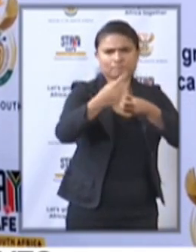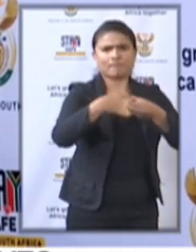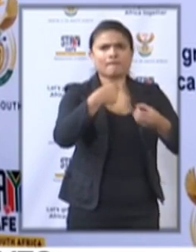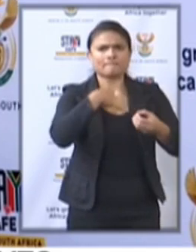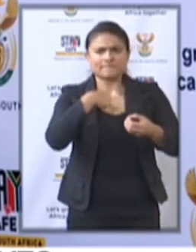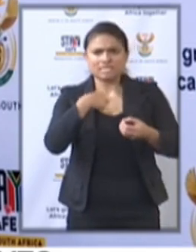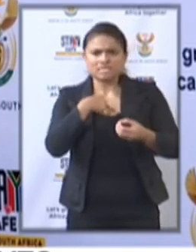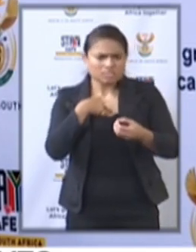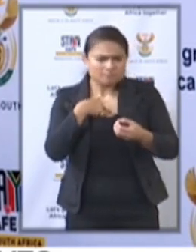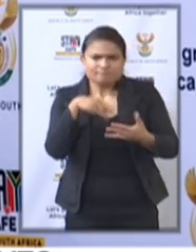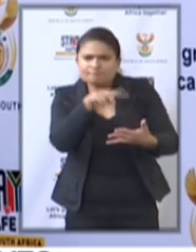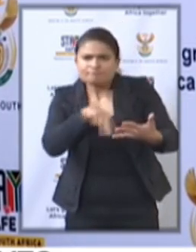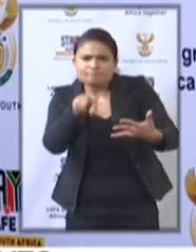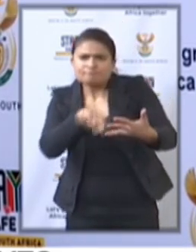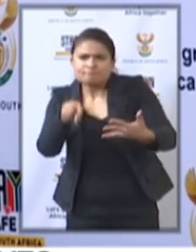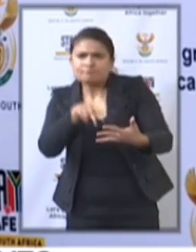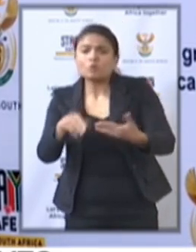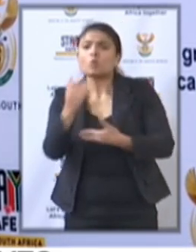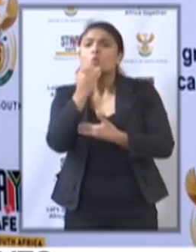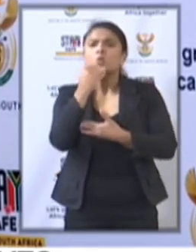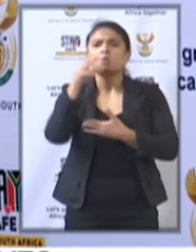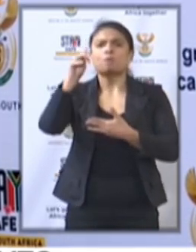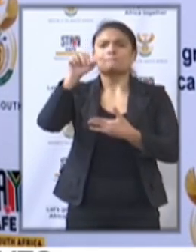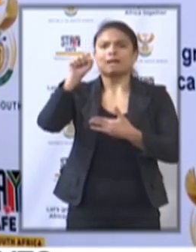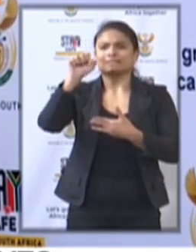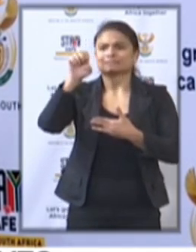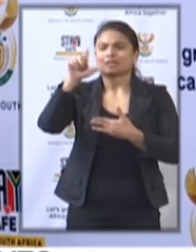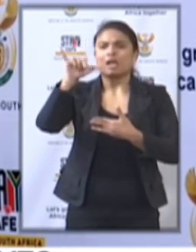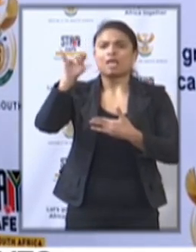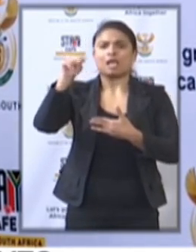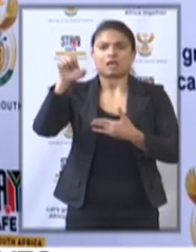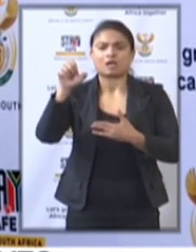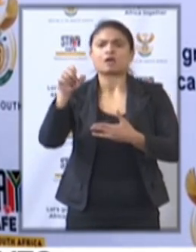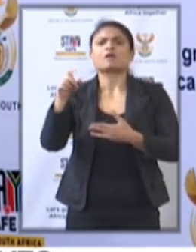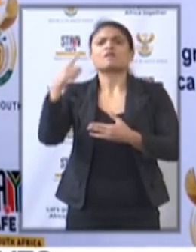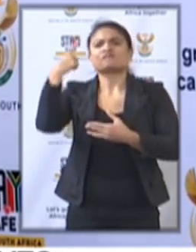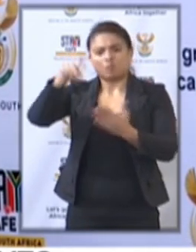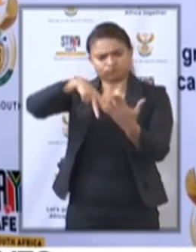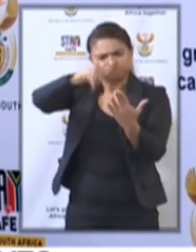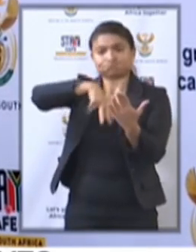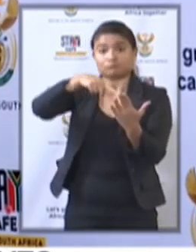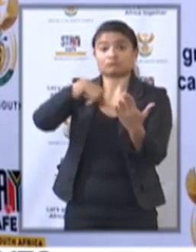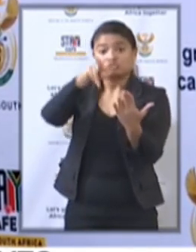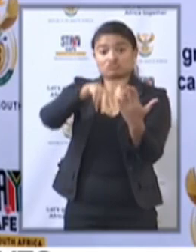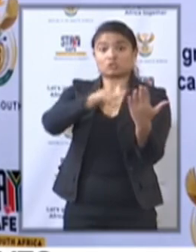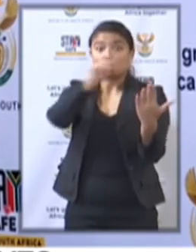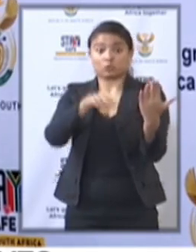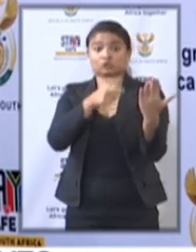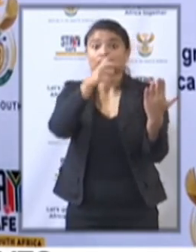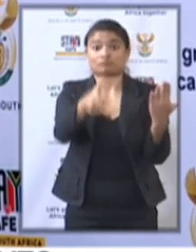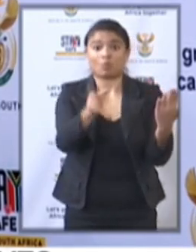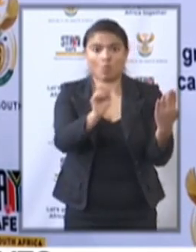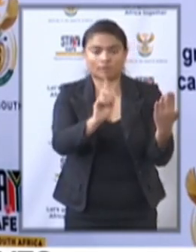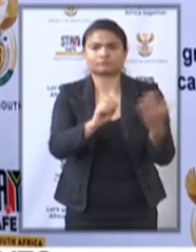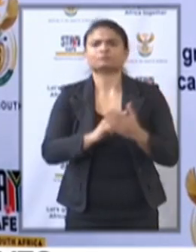Ignatius Masilela, who will take our WhatsApp messages, and also Ishmael